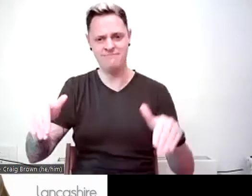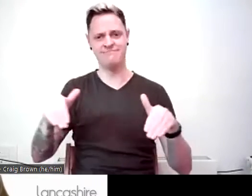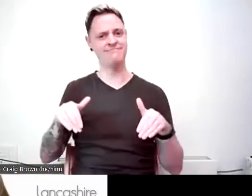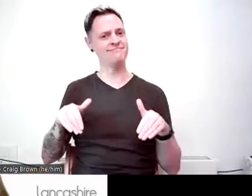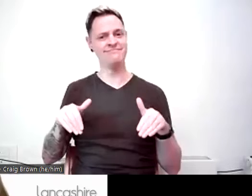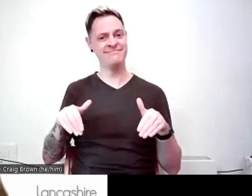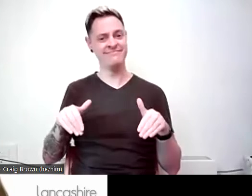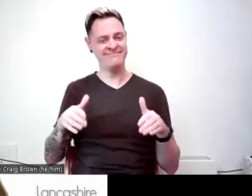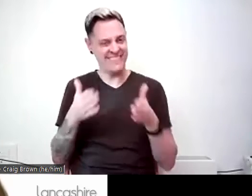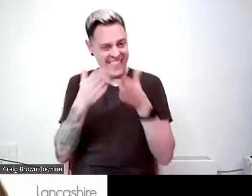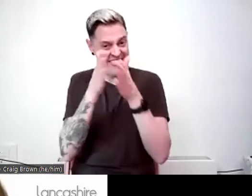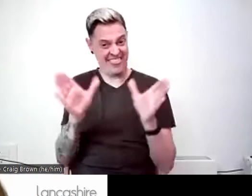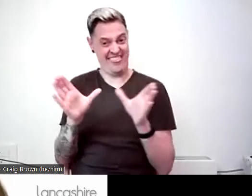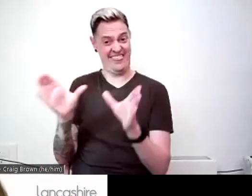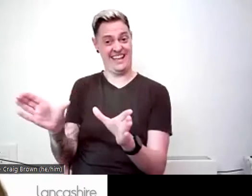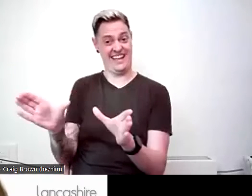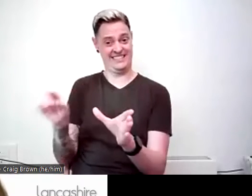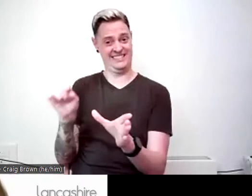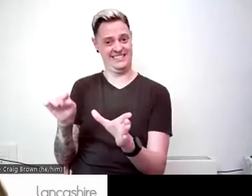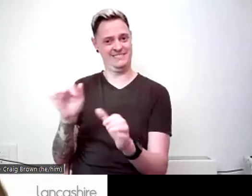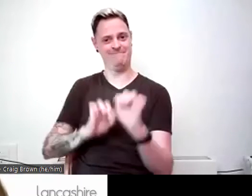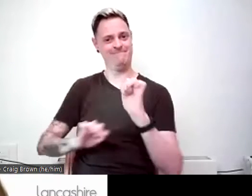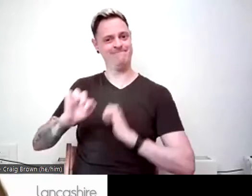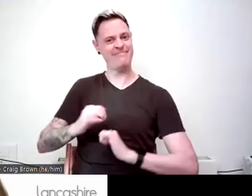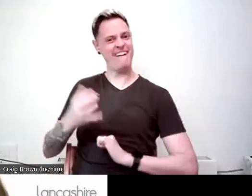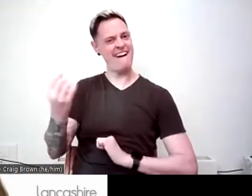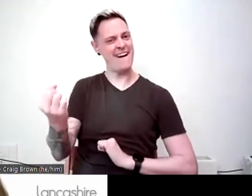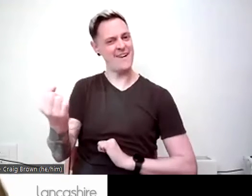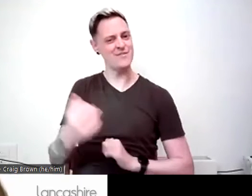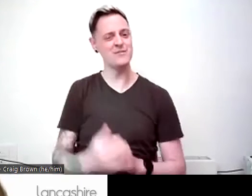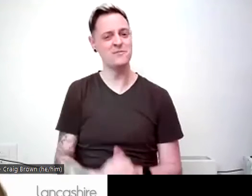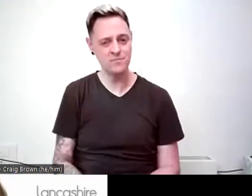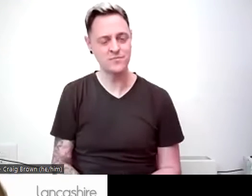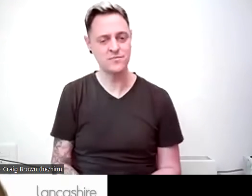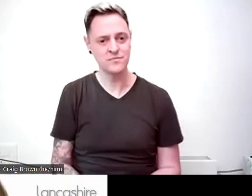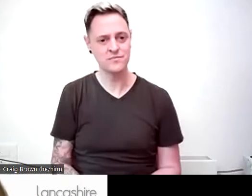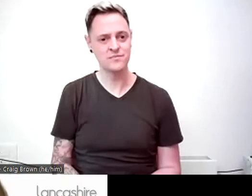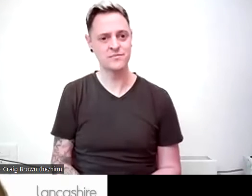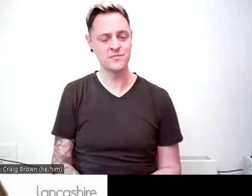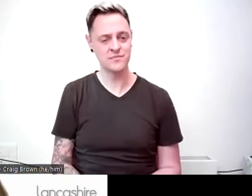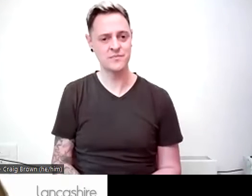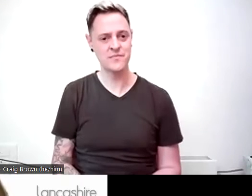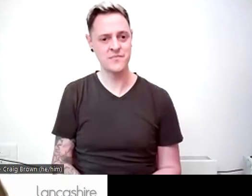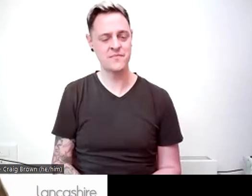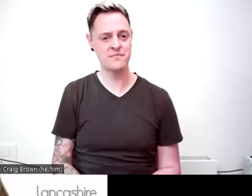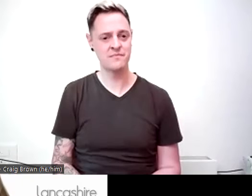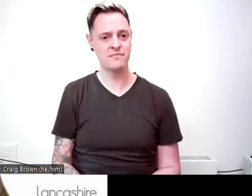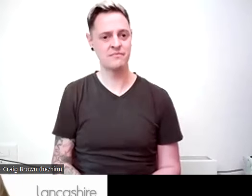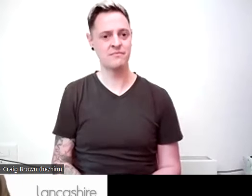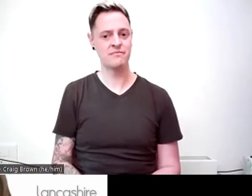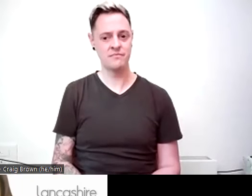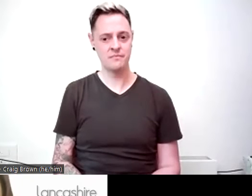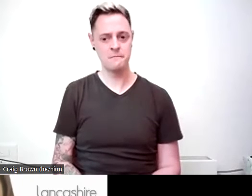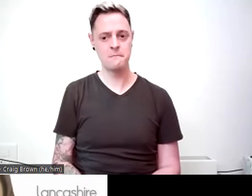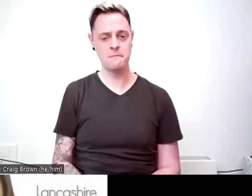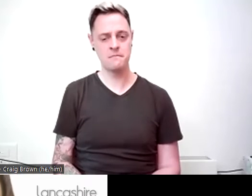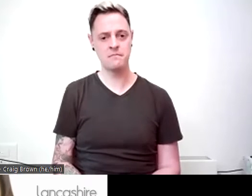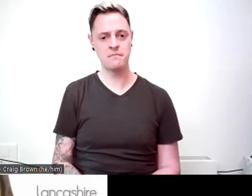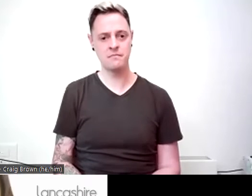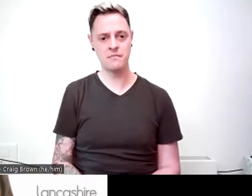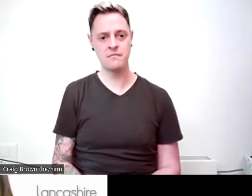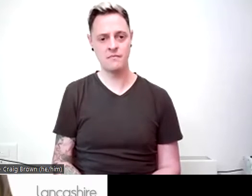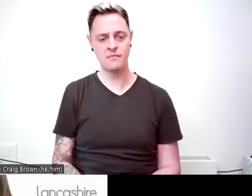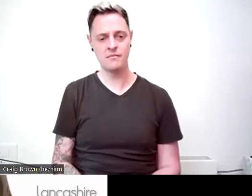board. So yeah, it's really difficult as well, because